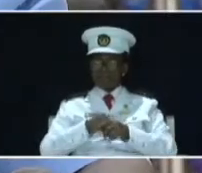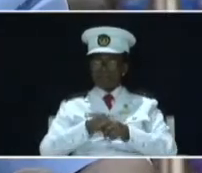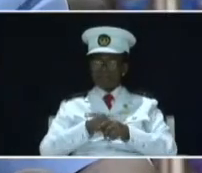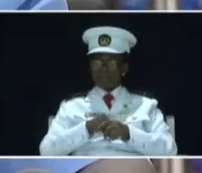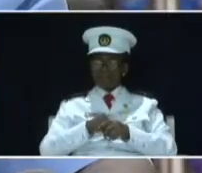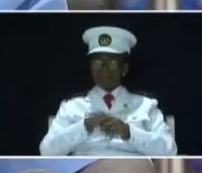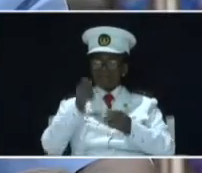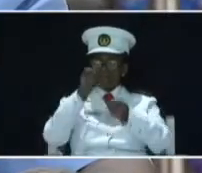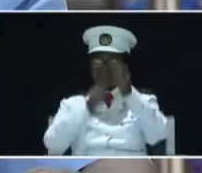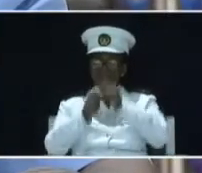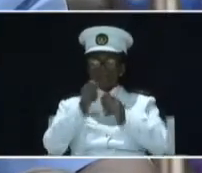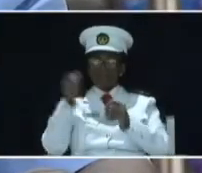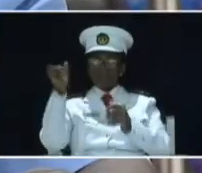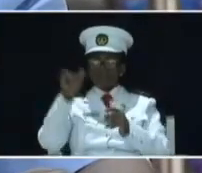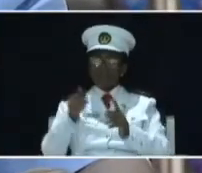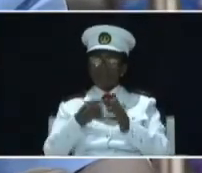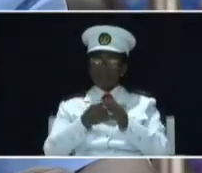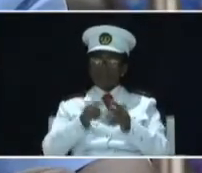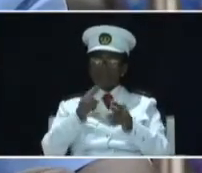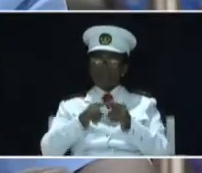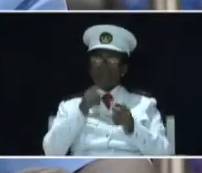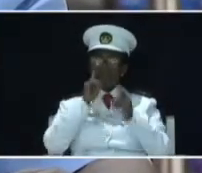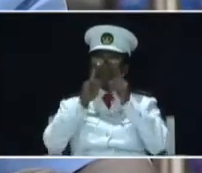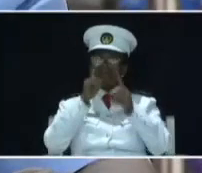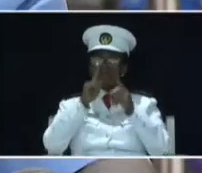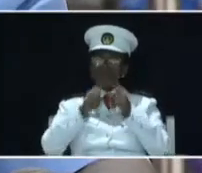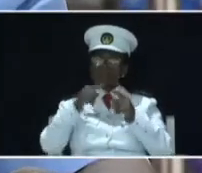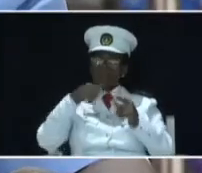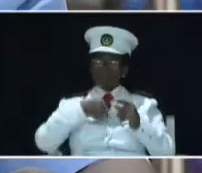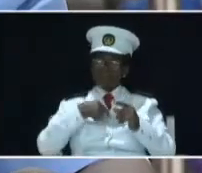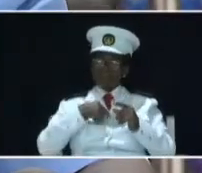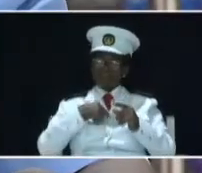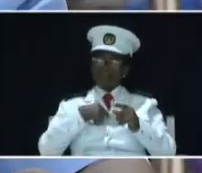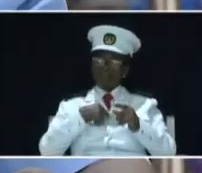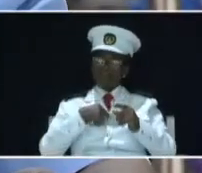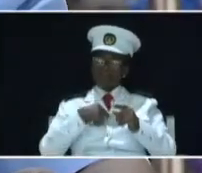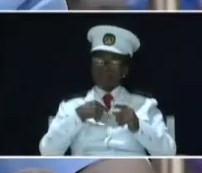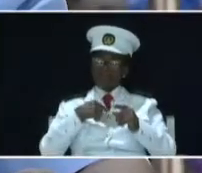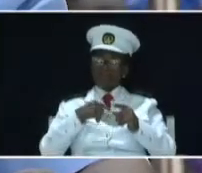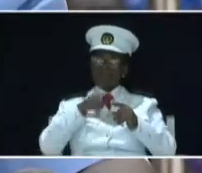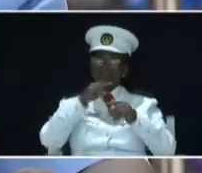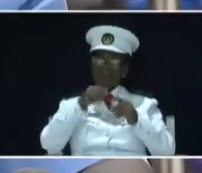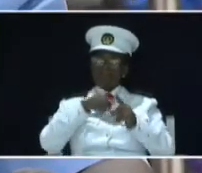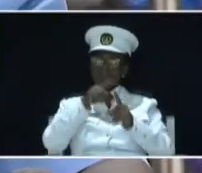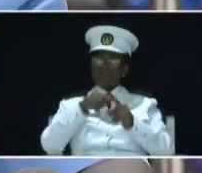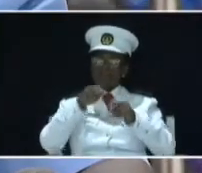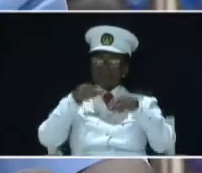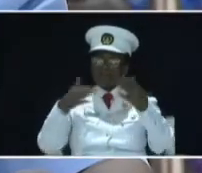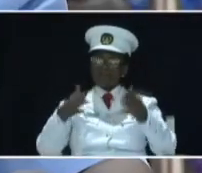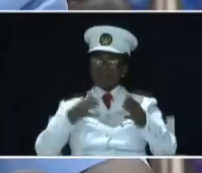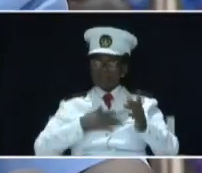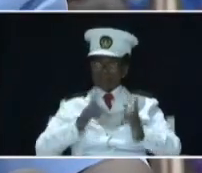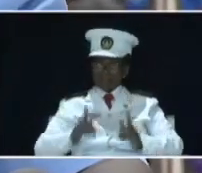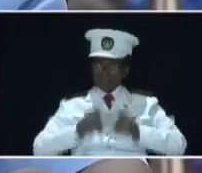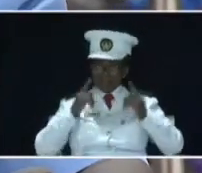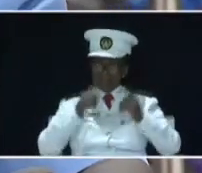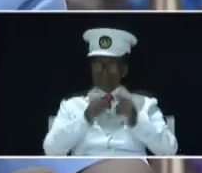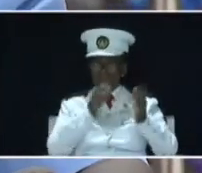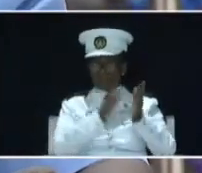Instead, they began to talk to me about giving my life to Jesus, forsaking my sin, etc., etc.